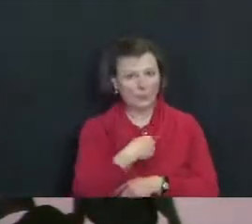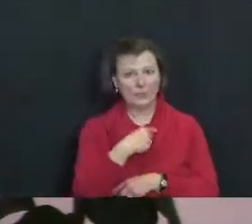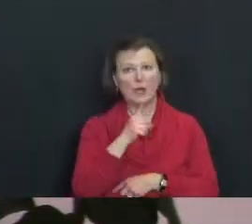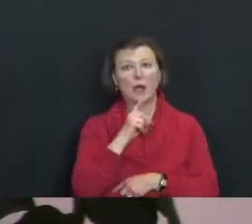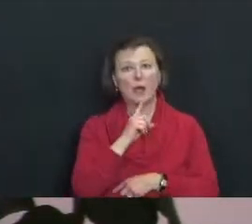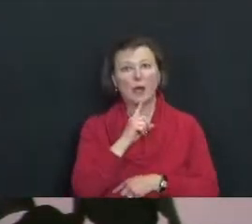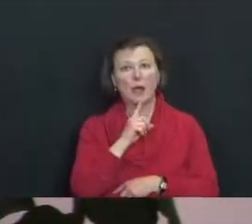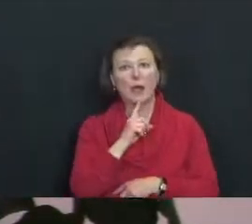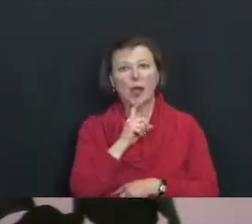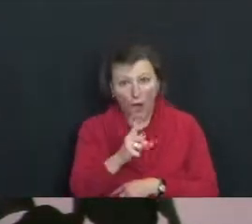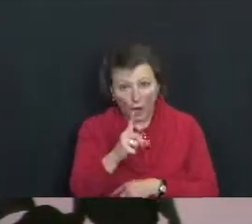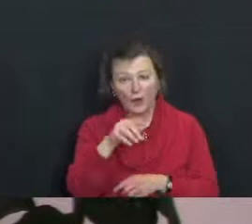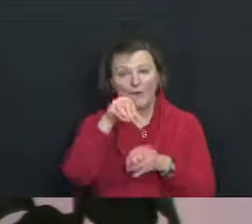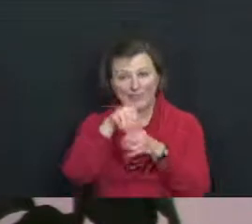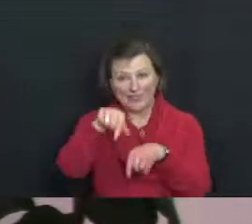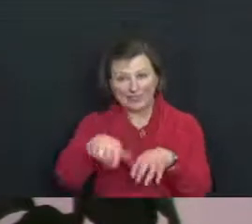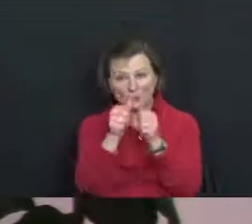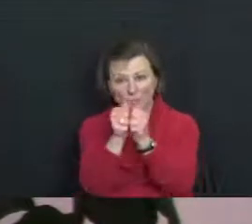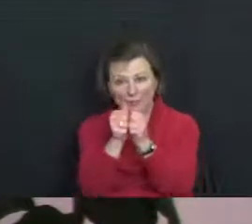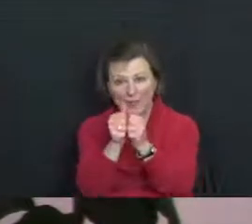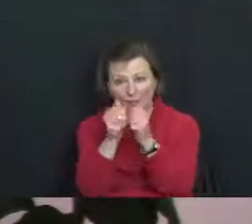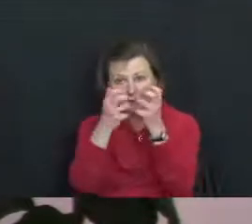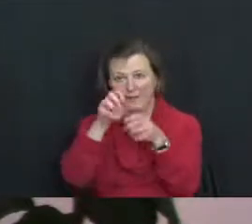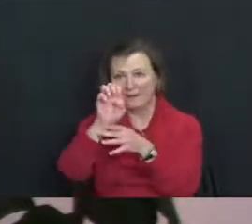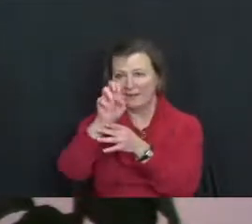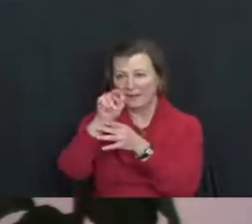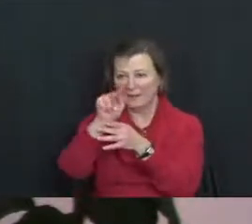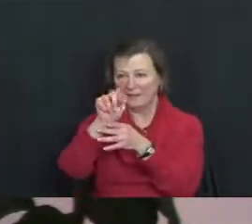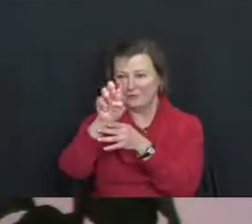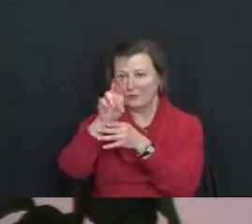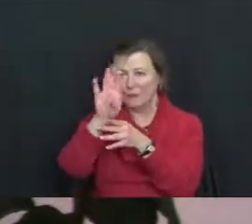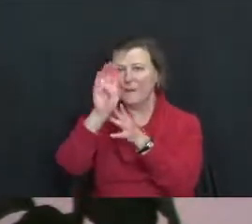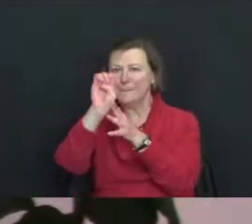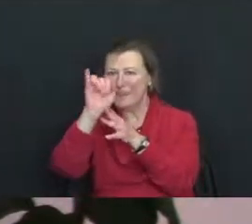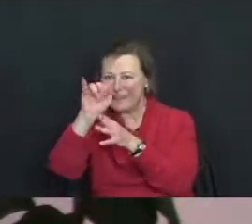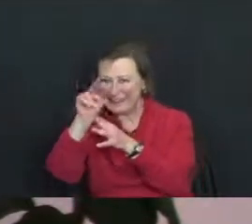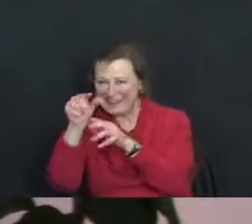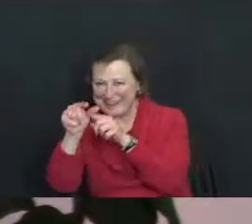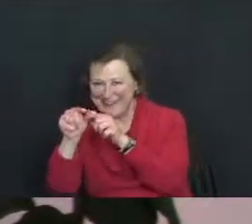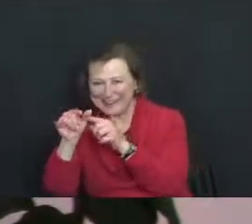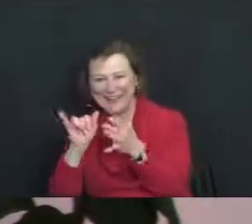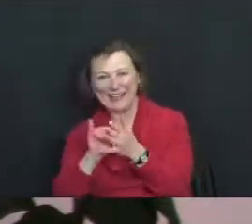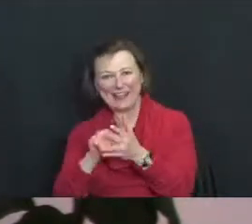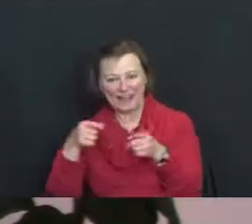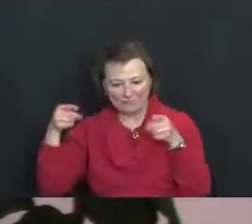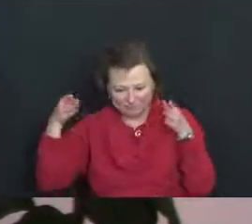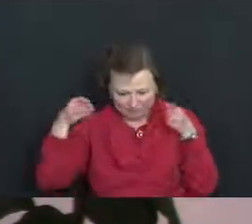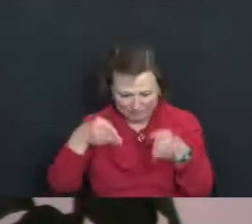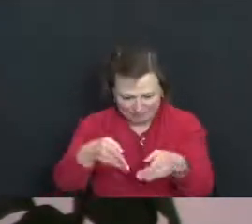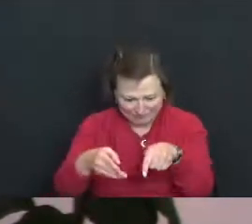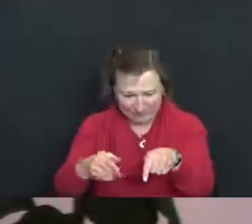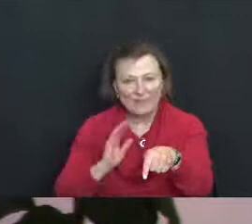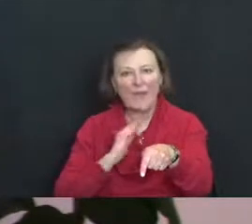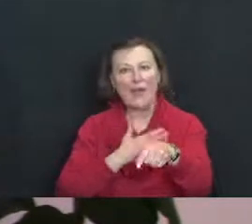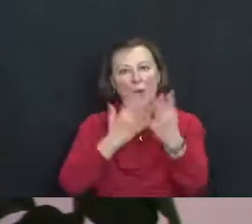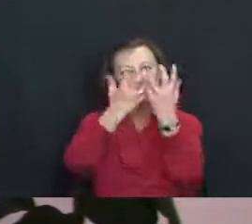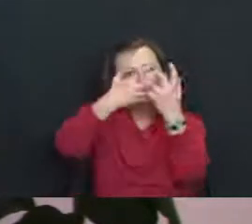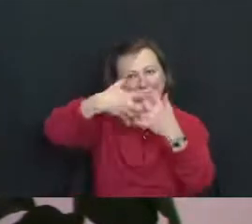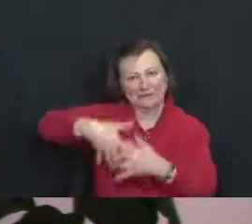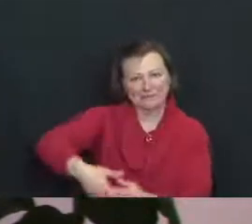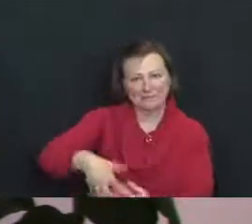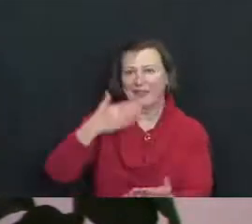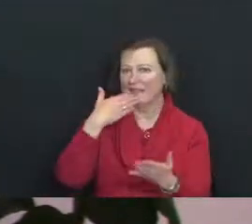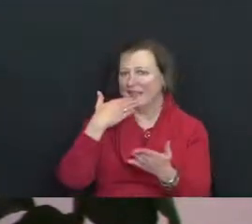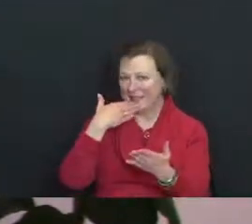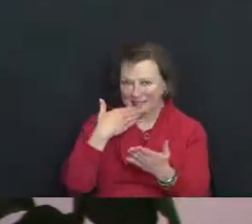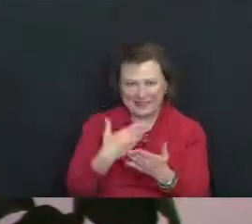that word, interbeing, which points to our interconnectedness. Thank you, Thich Nhat Hanh.